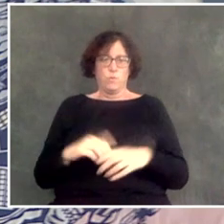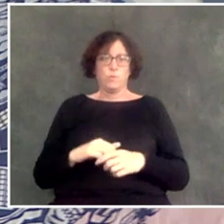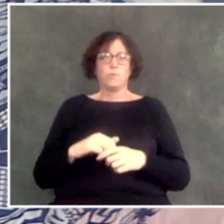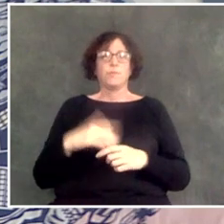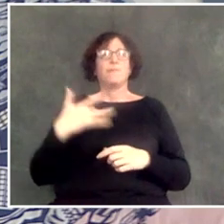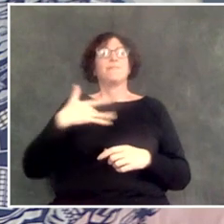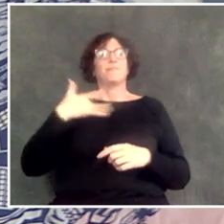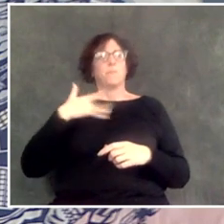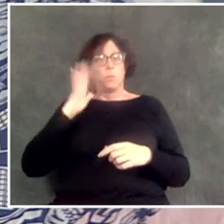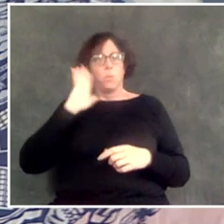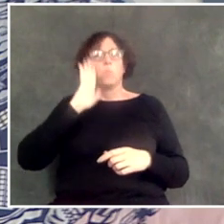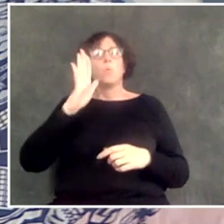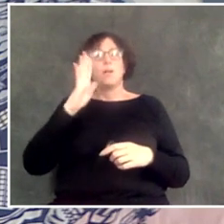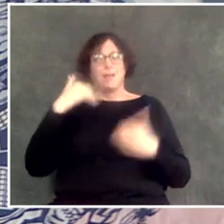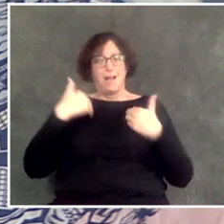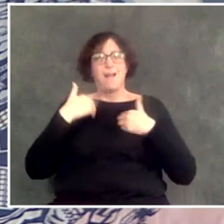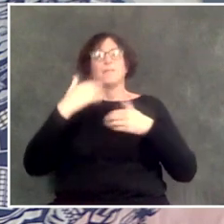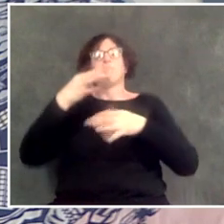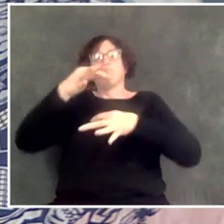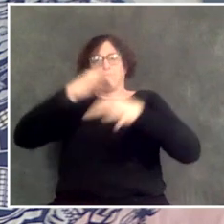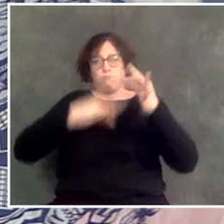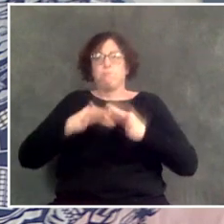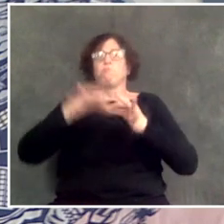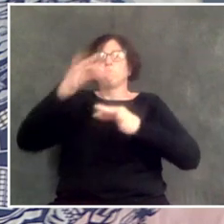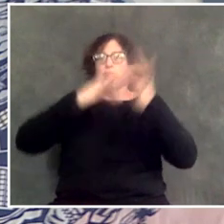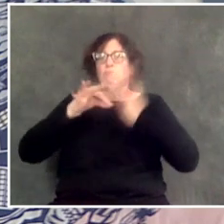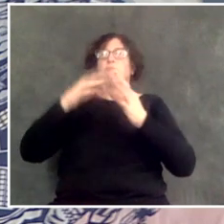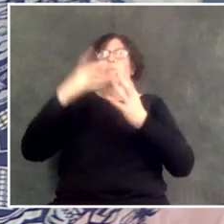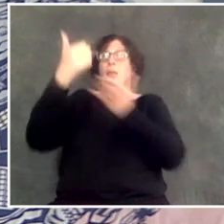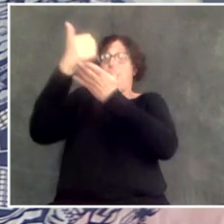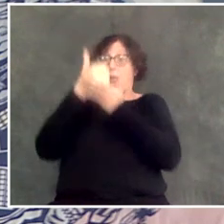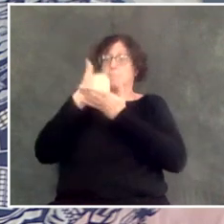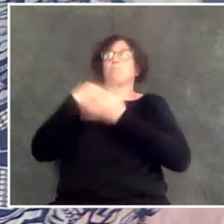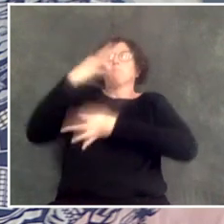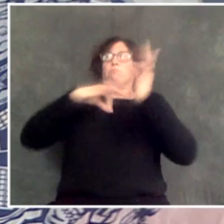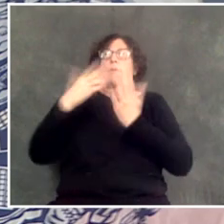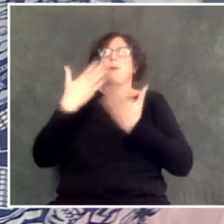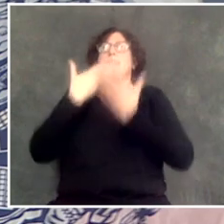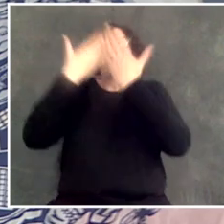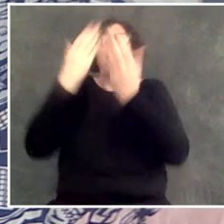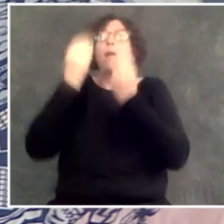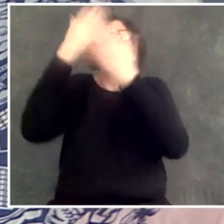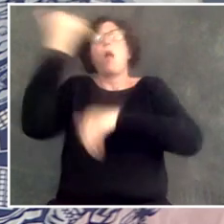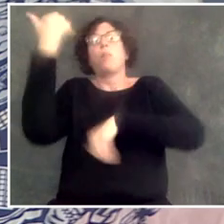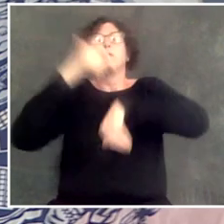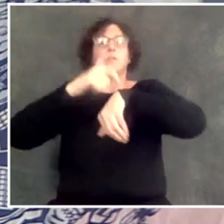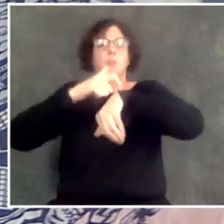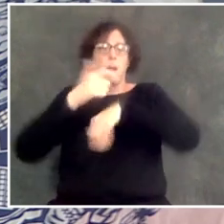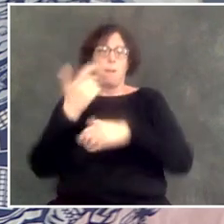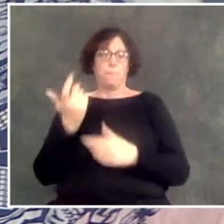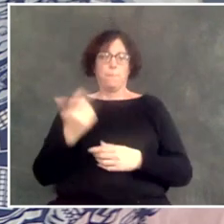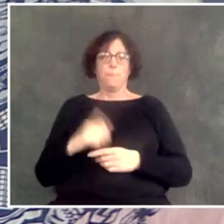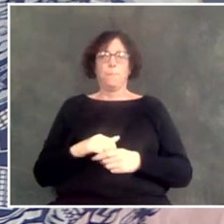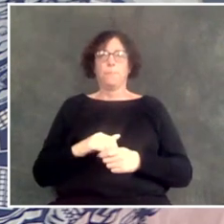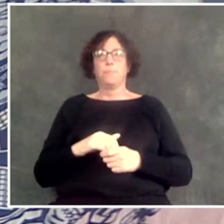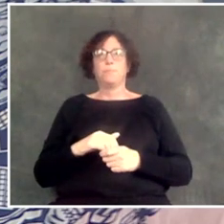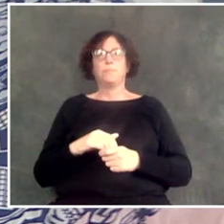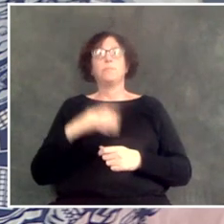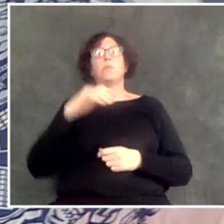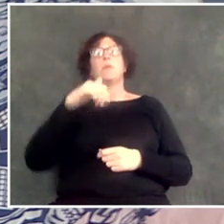won't be. Will we have to ration? Absolutely, because we're doing it now, and we're absolutely going to have to keep doing it. And I think the